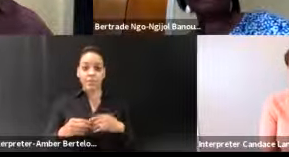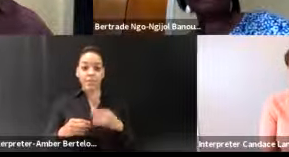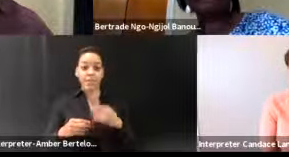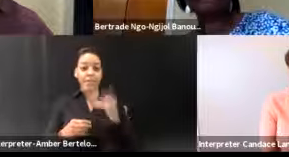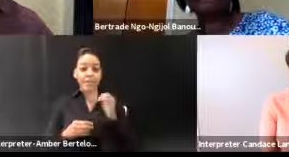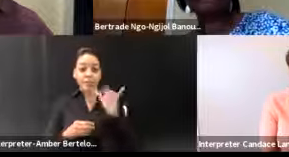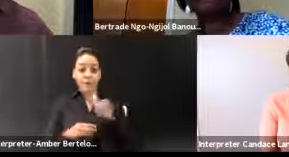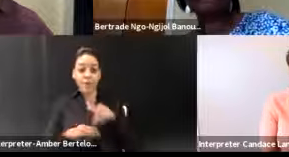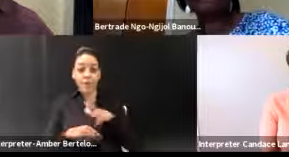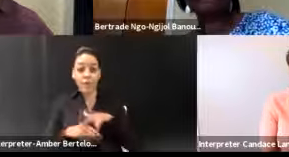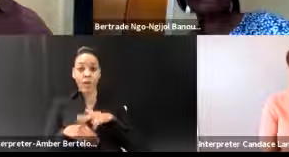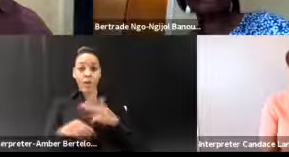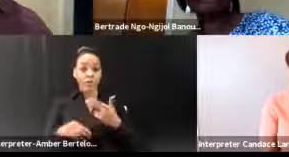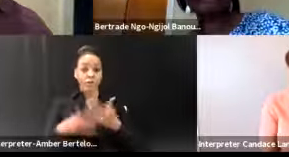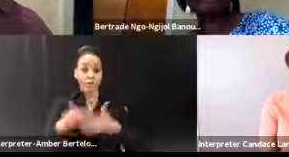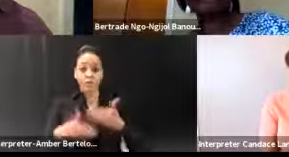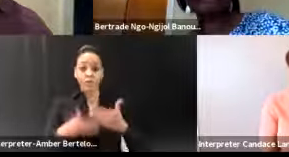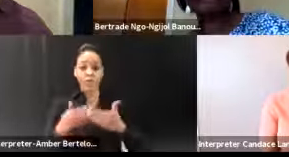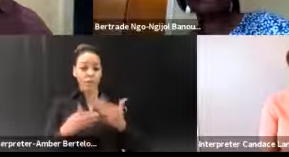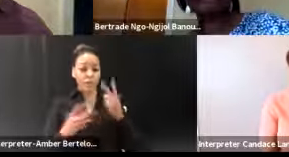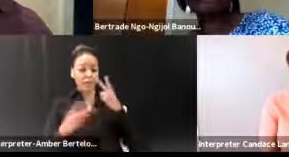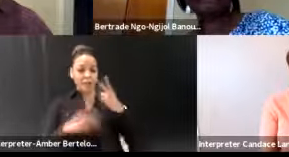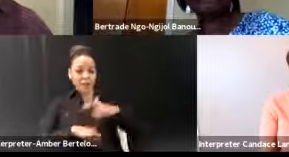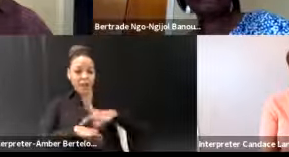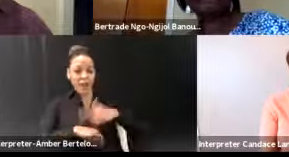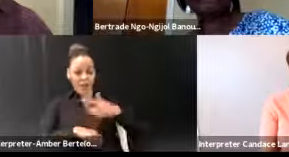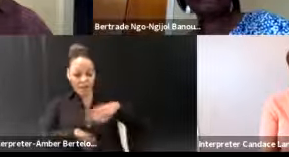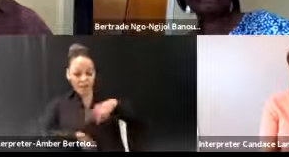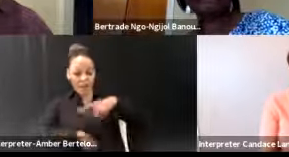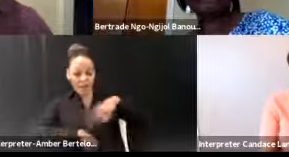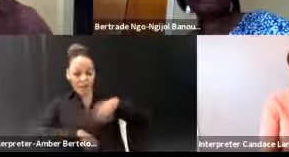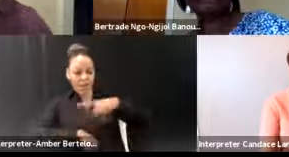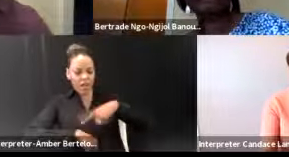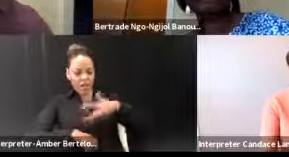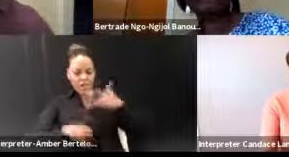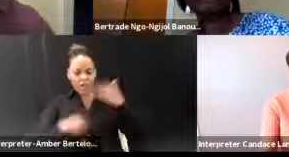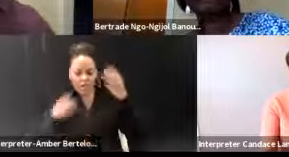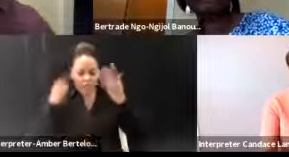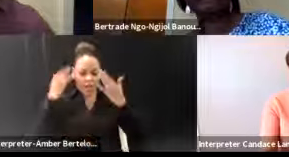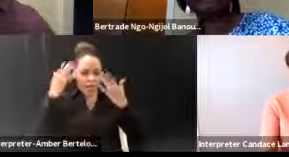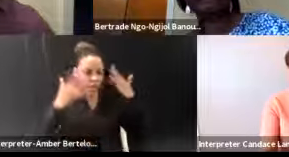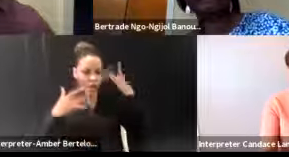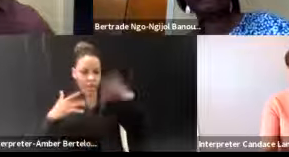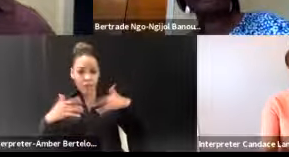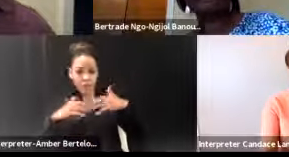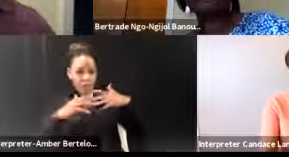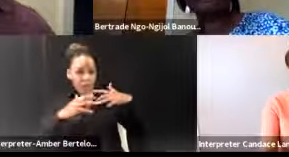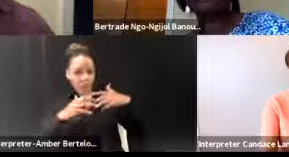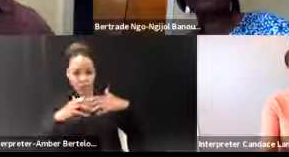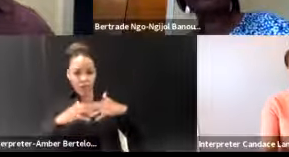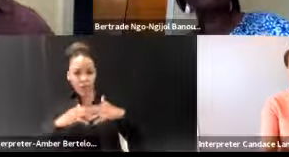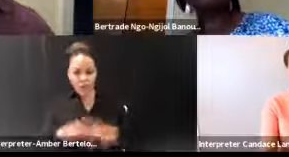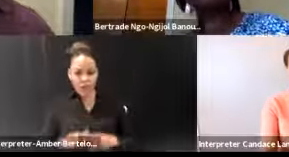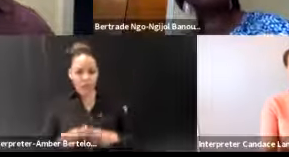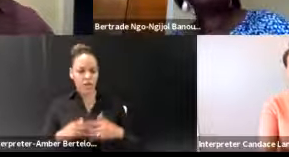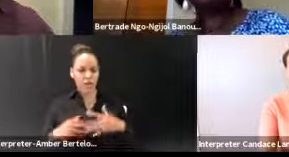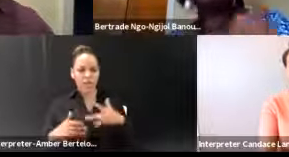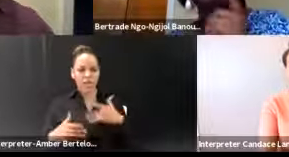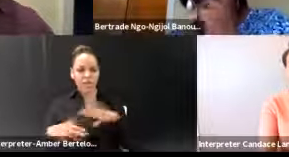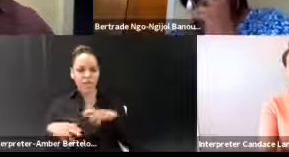gates, mistakes, crowding up time whilst misery whines? Is you broken hourglass with grievances